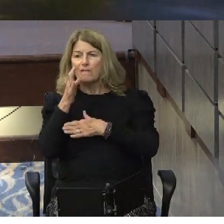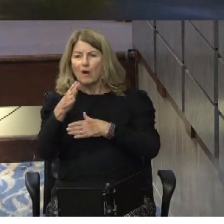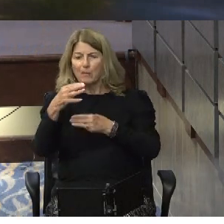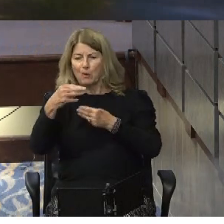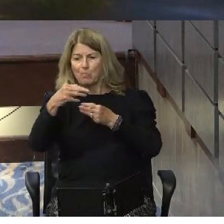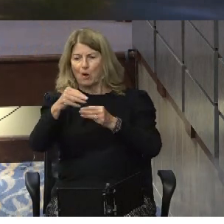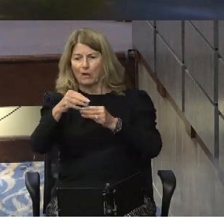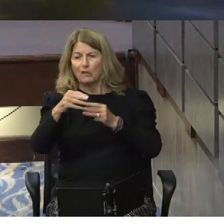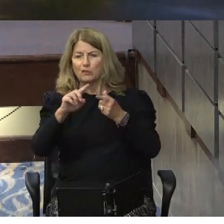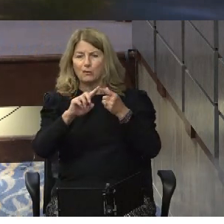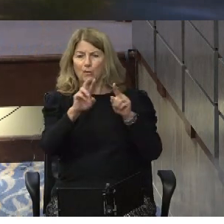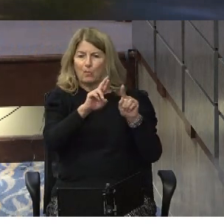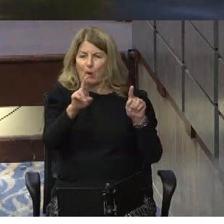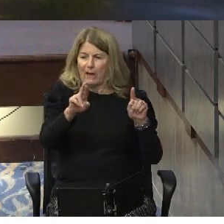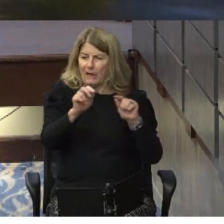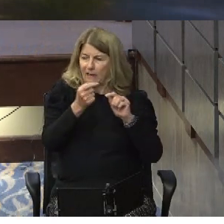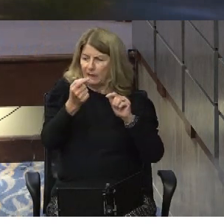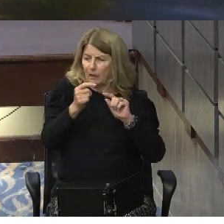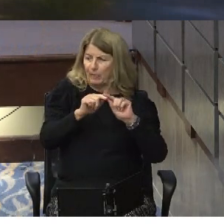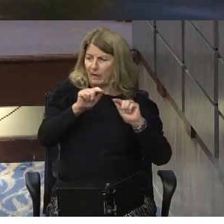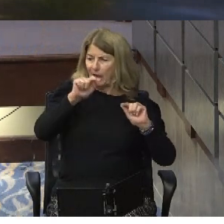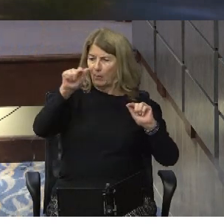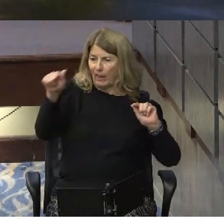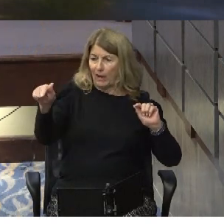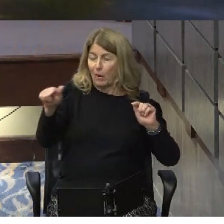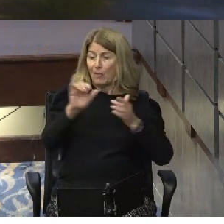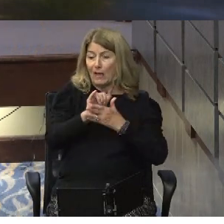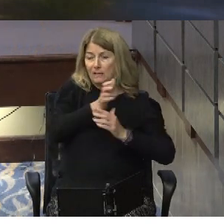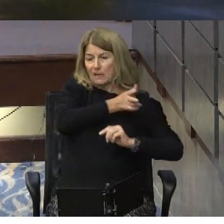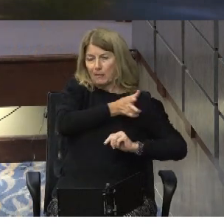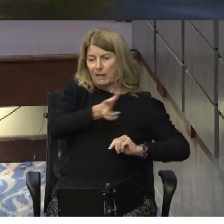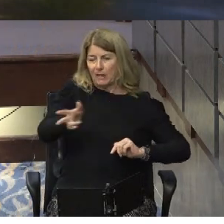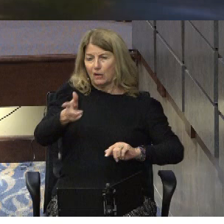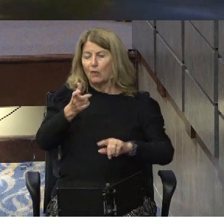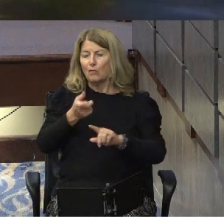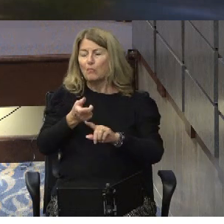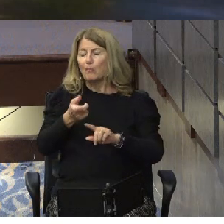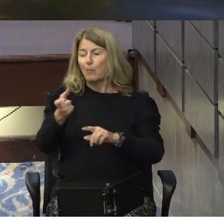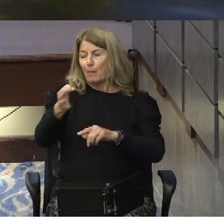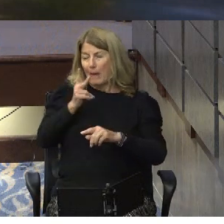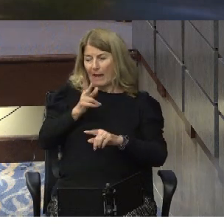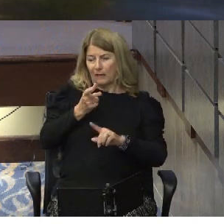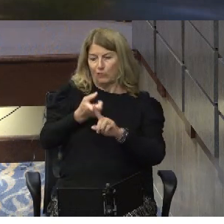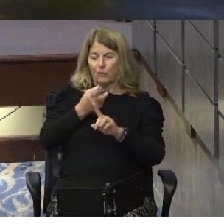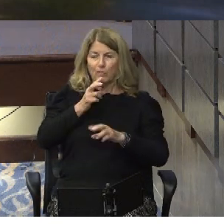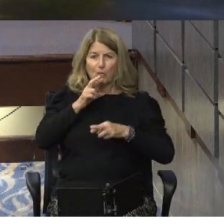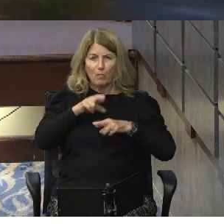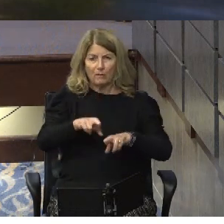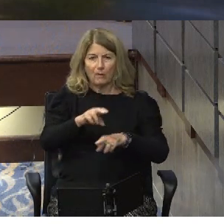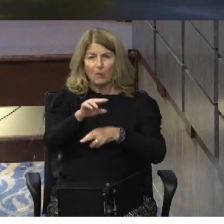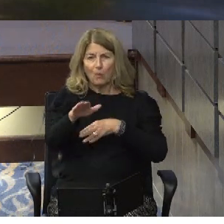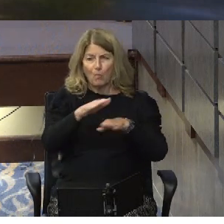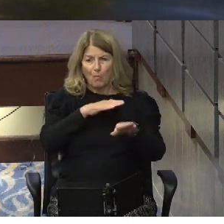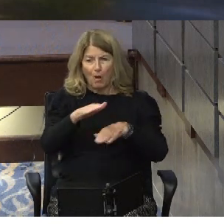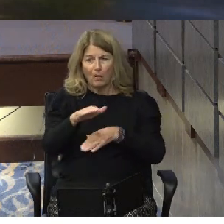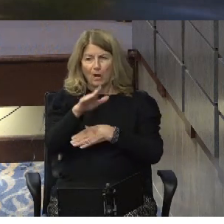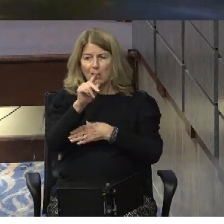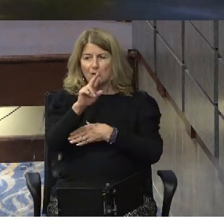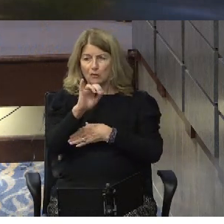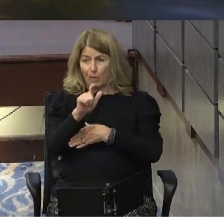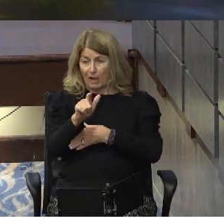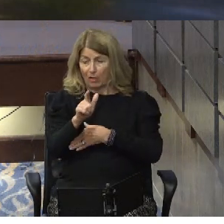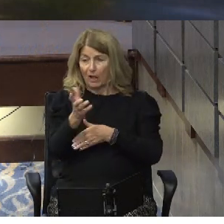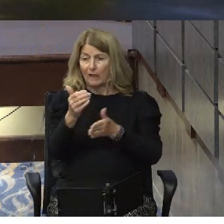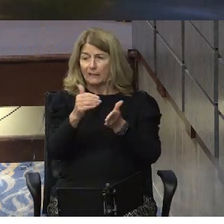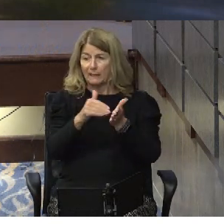bit. So, you know, this is as you're coming in from the river, back from the Riverwalk Trail, something like that. And again, we